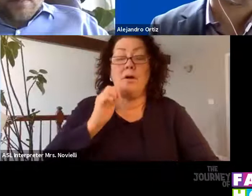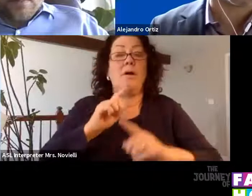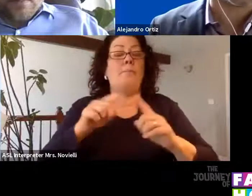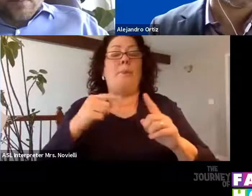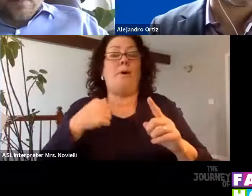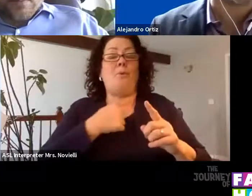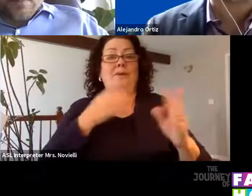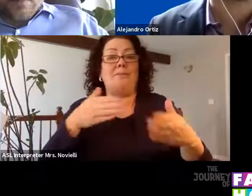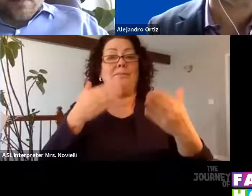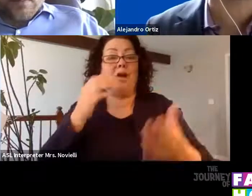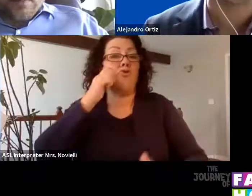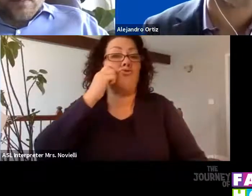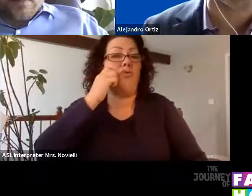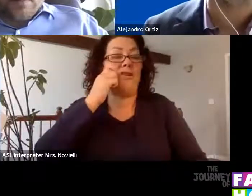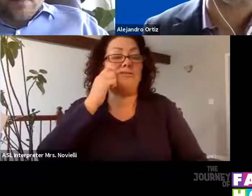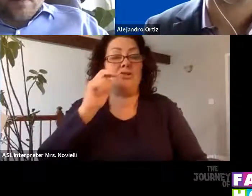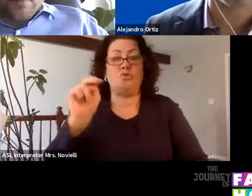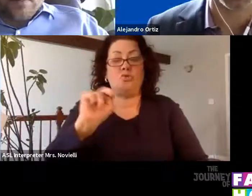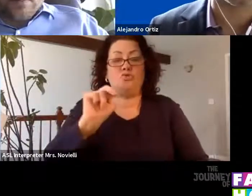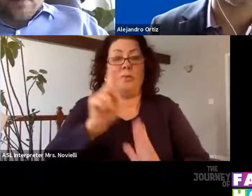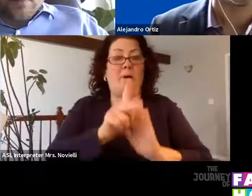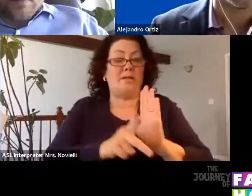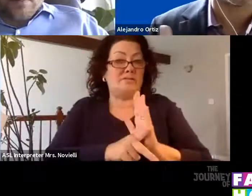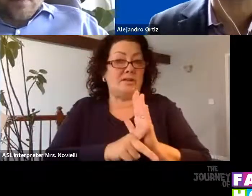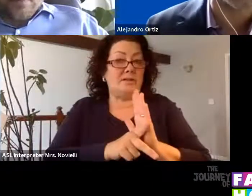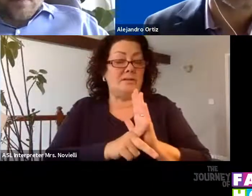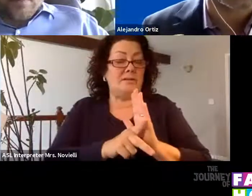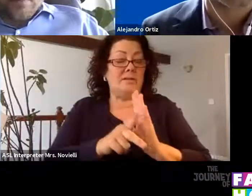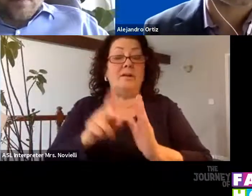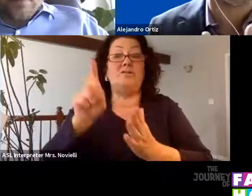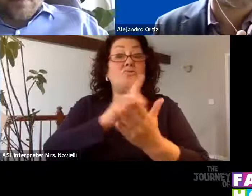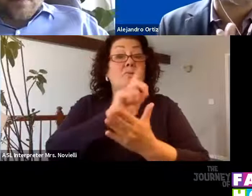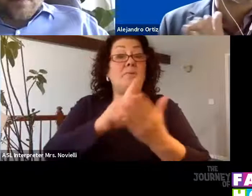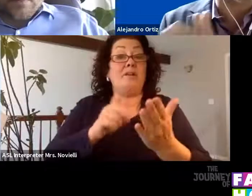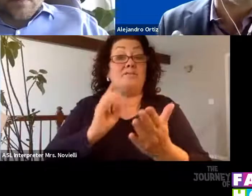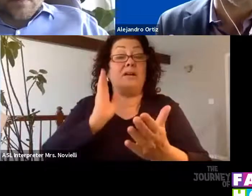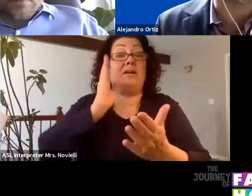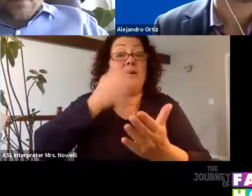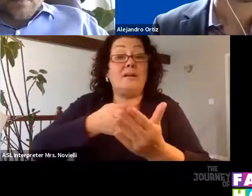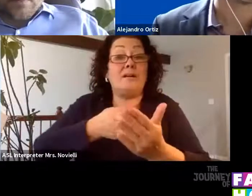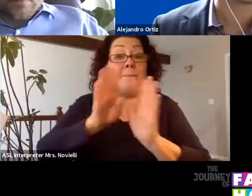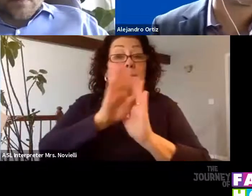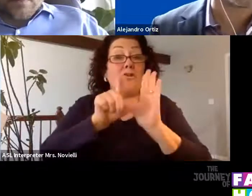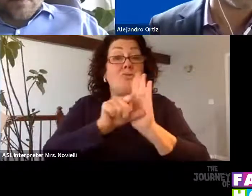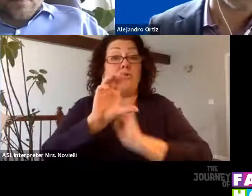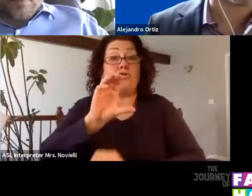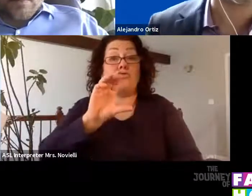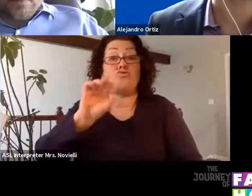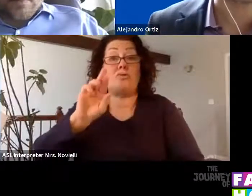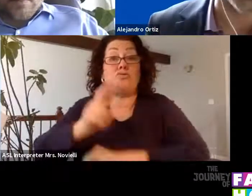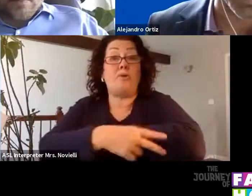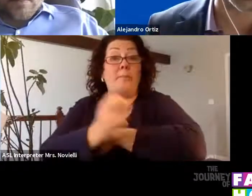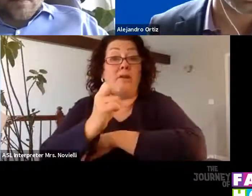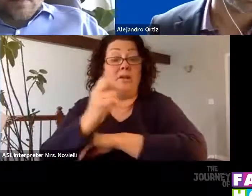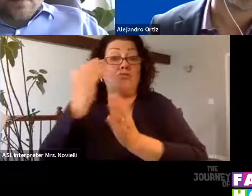race-neutral policy, that is a crime-free housing program or other such policy that discriminates in this case on the basis of criminal records, can still have a